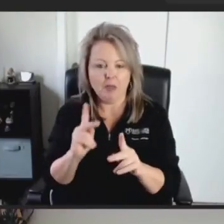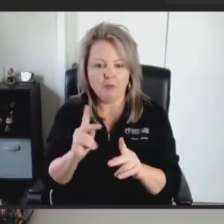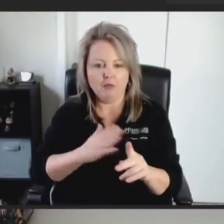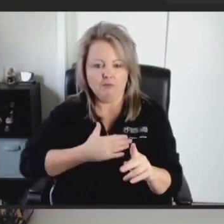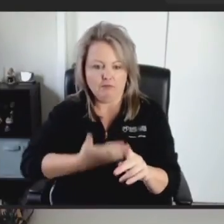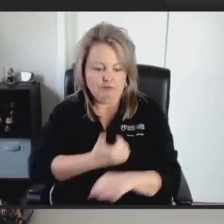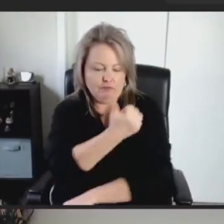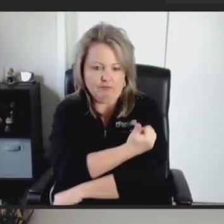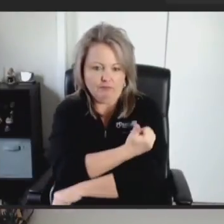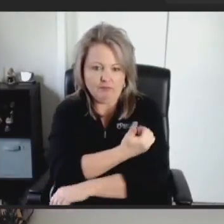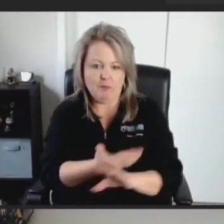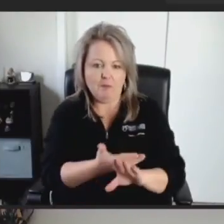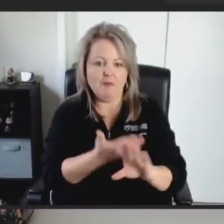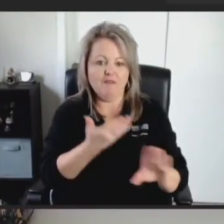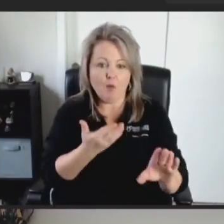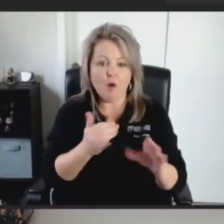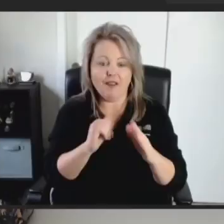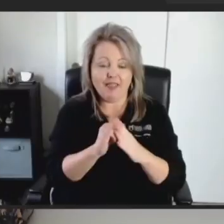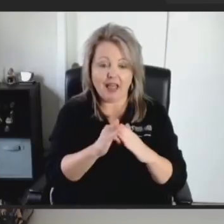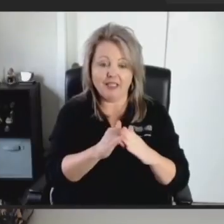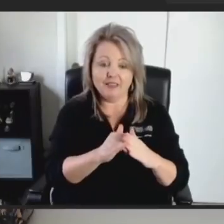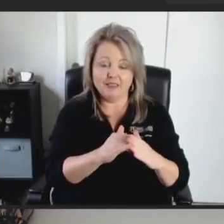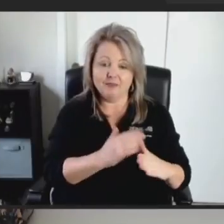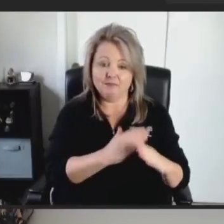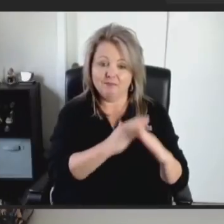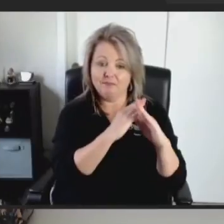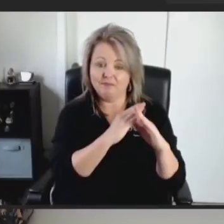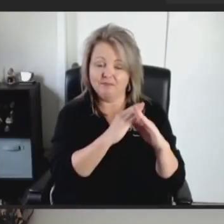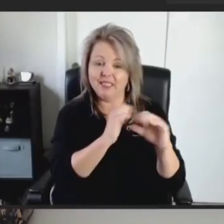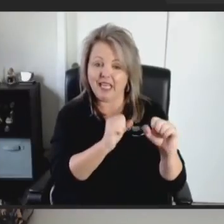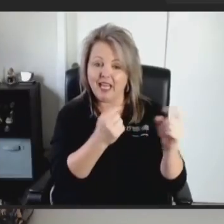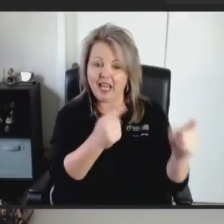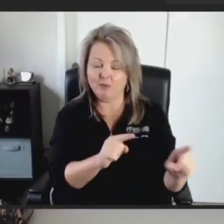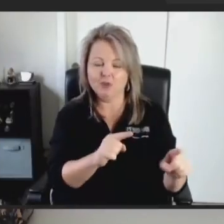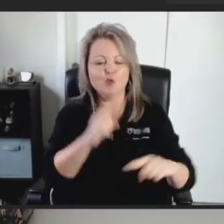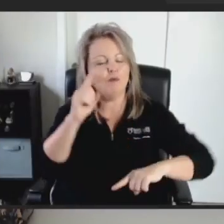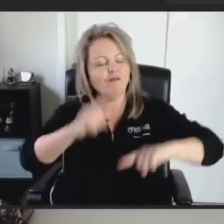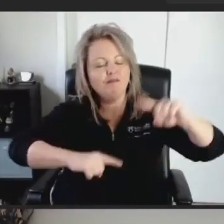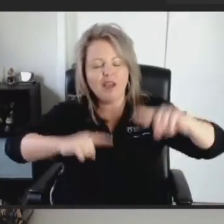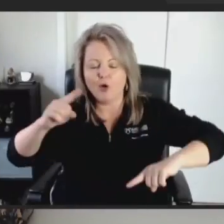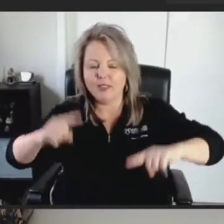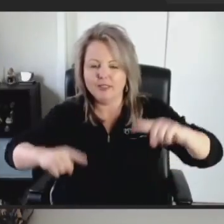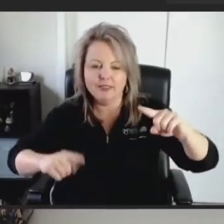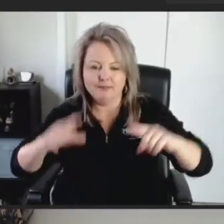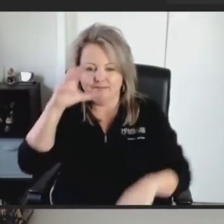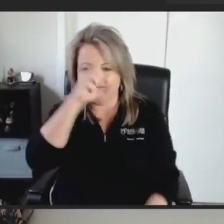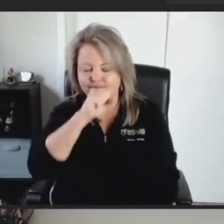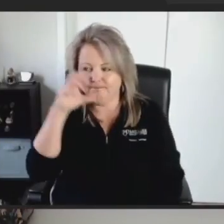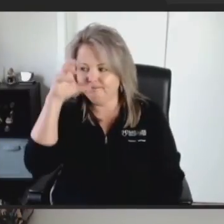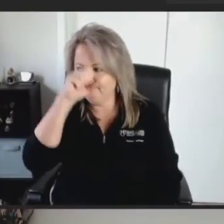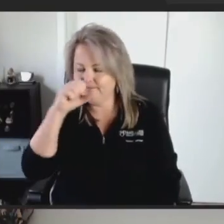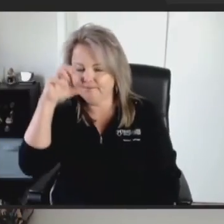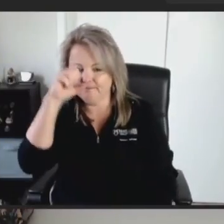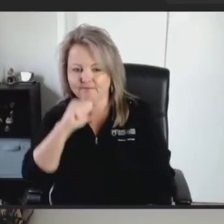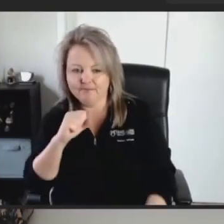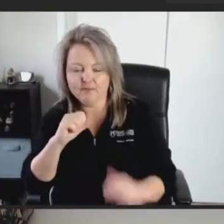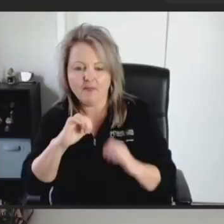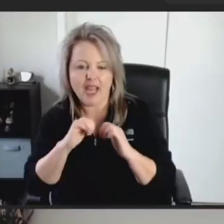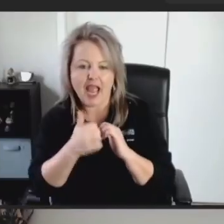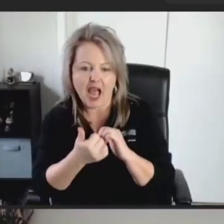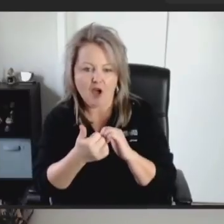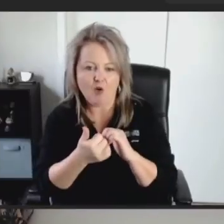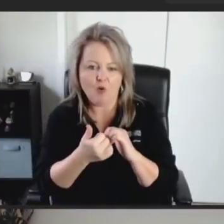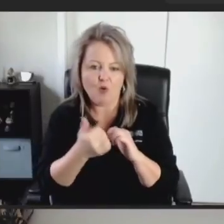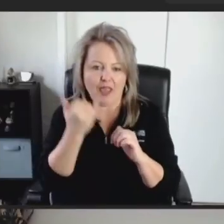approach herd immunity levels. So there are various estimates out there, but it really is going to